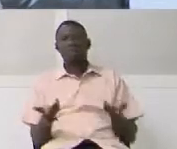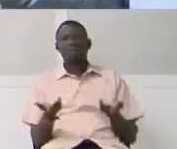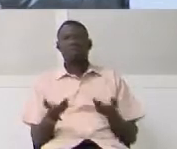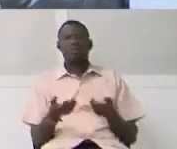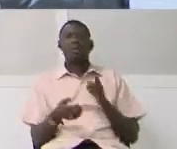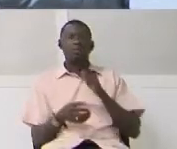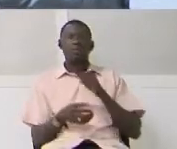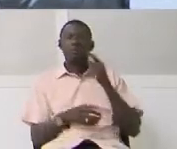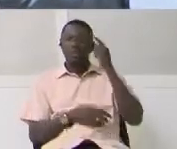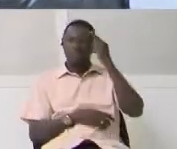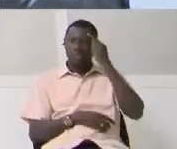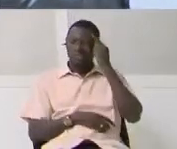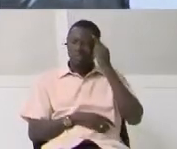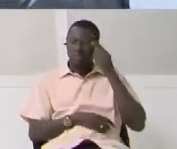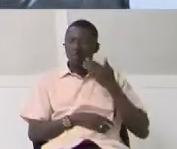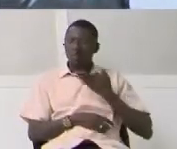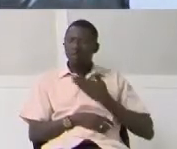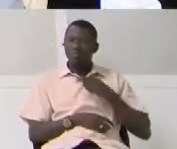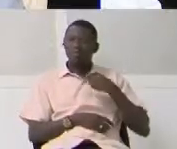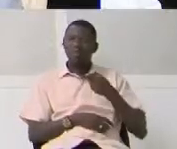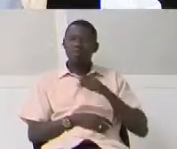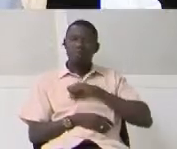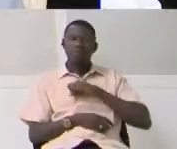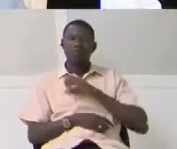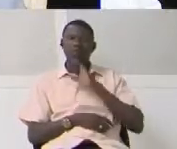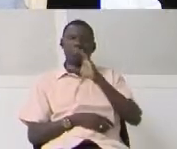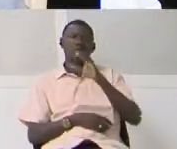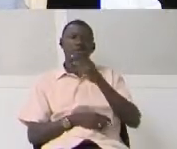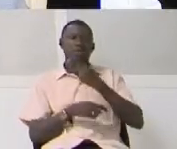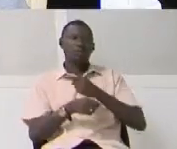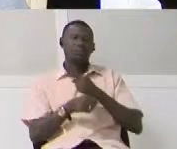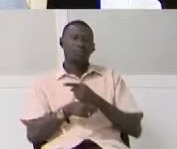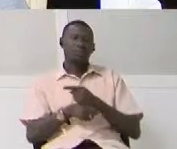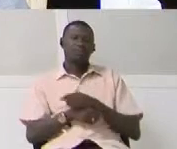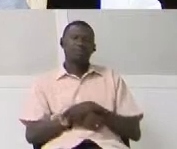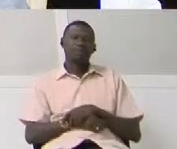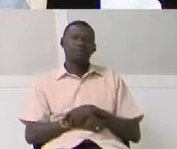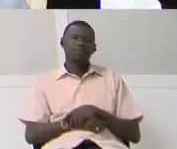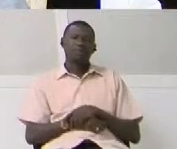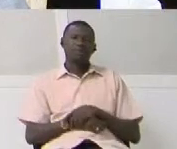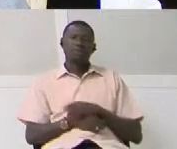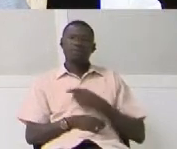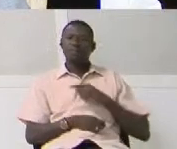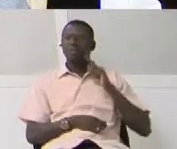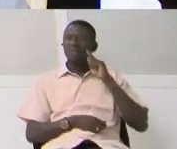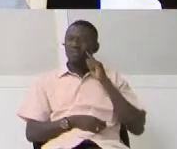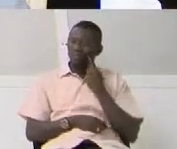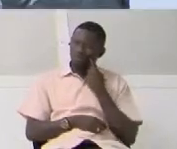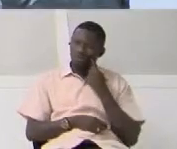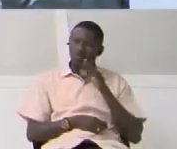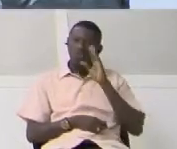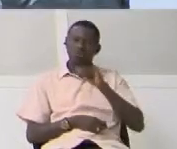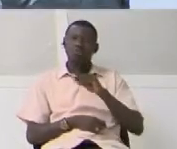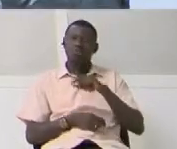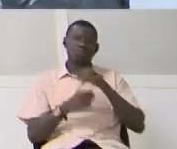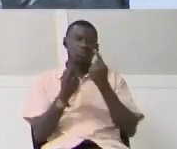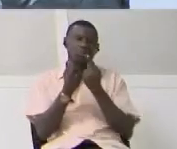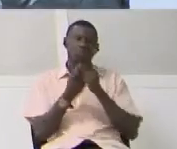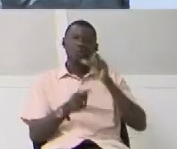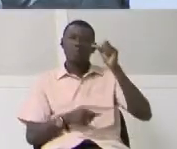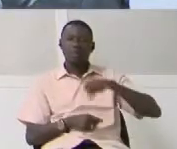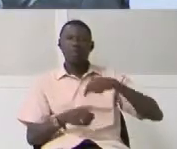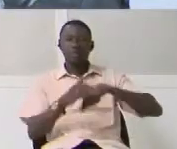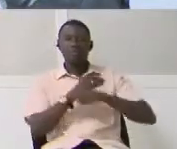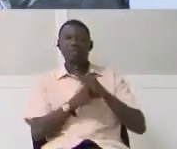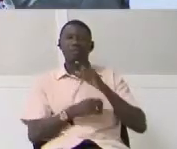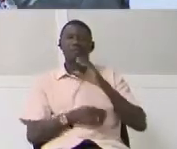the intention that I have for my country dama rouss pour def lu ñaaw ci ci deka bi fi I'll be embarrassed to do something that is bad in this